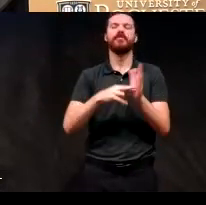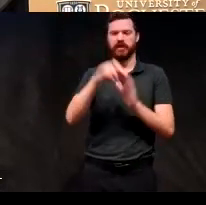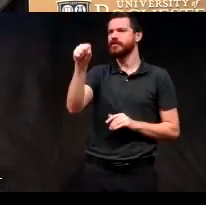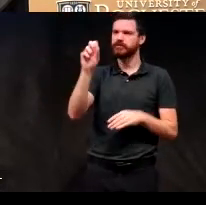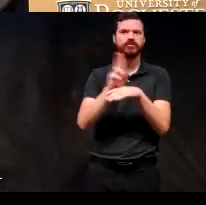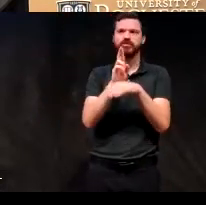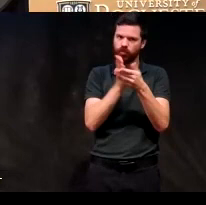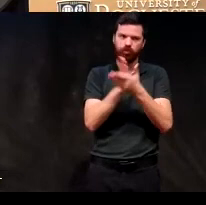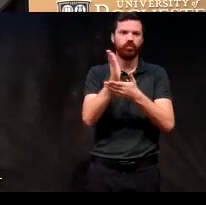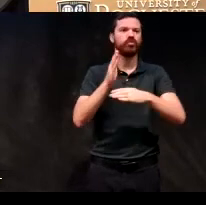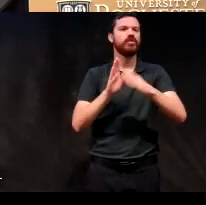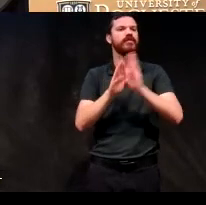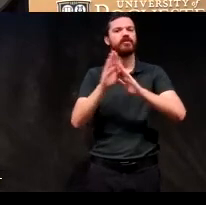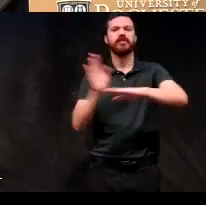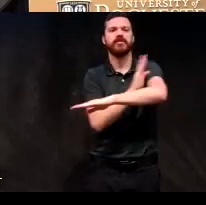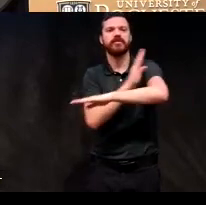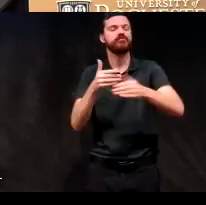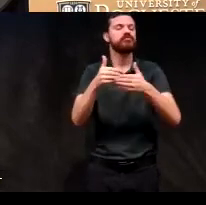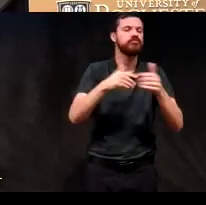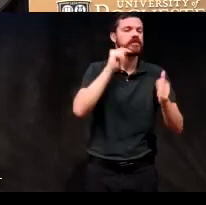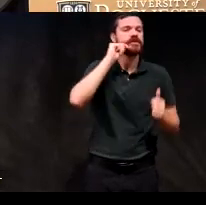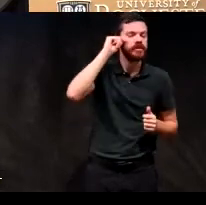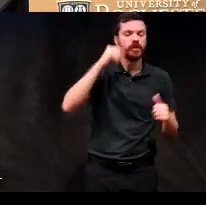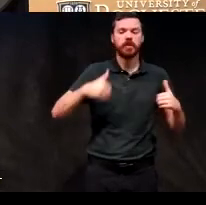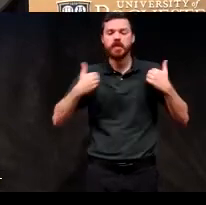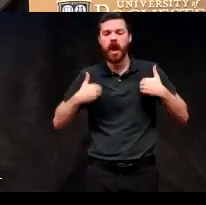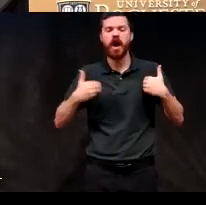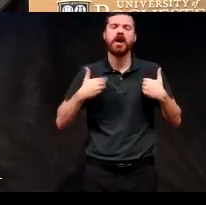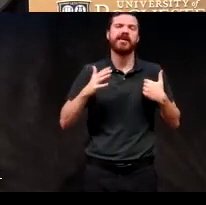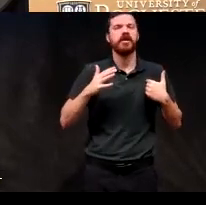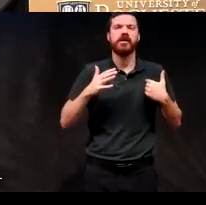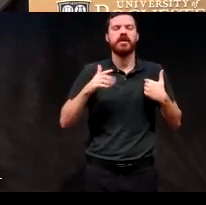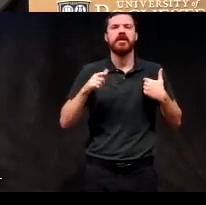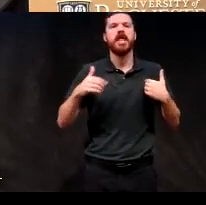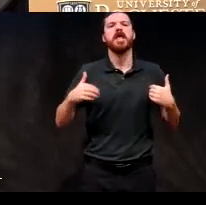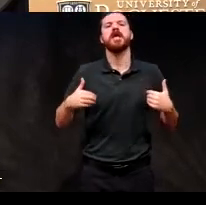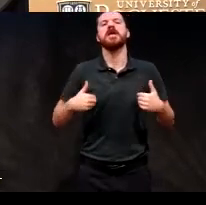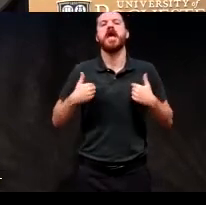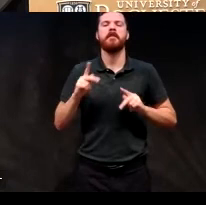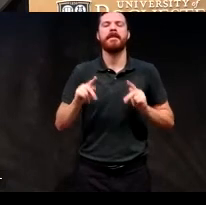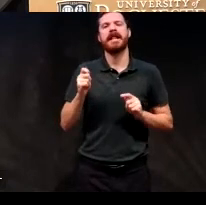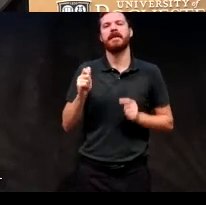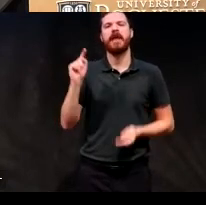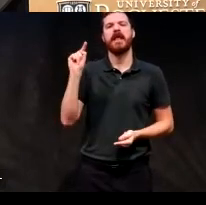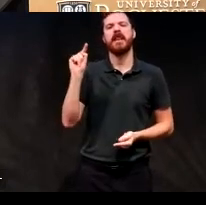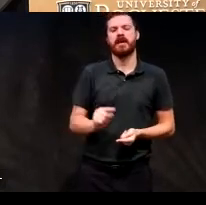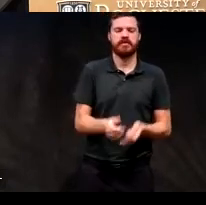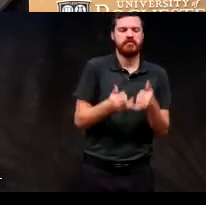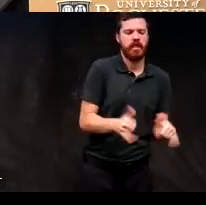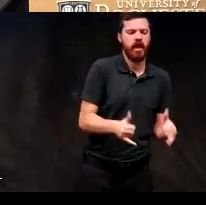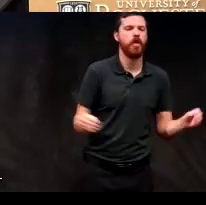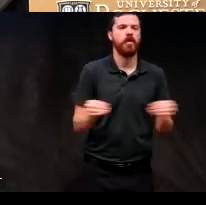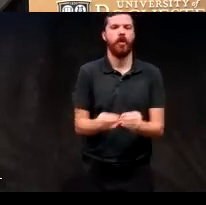think when you get to like adolescence and children, young people are a little less into the playing and more into the talking,